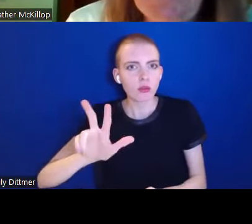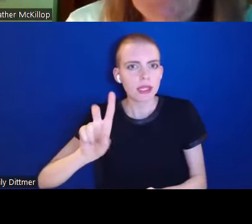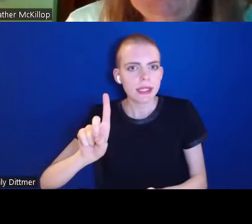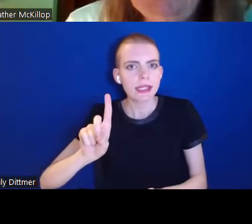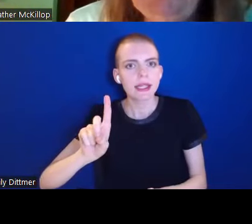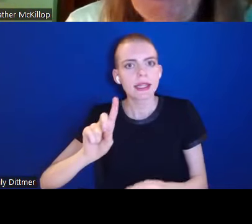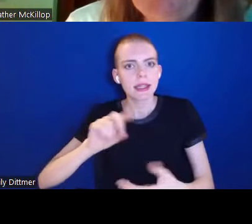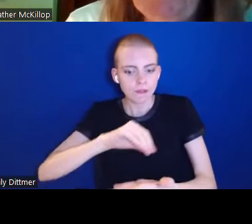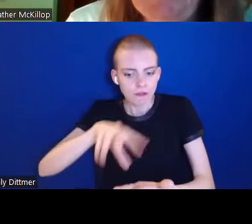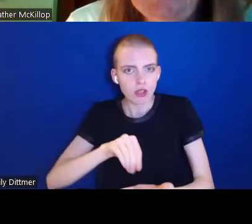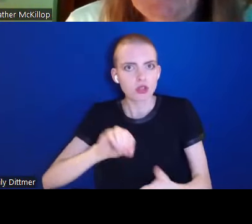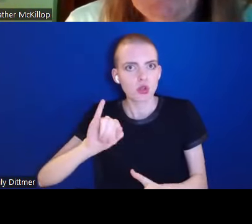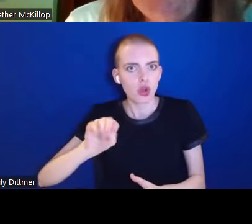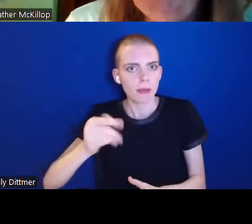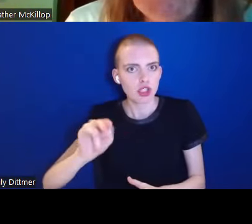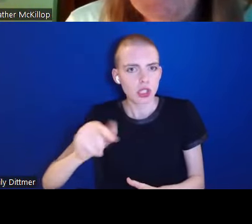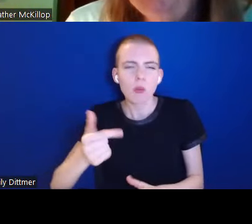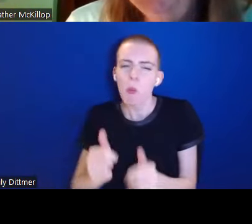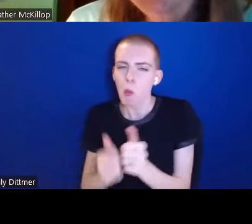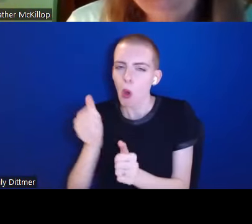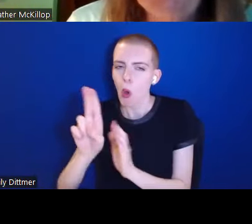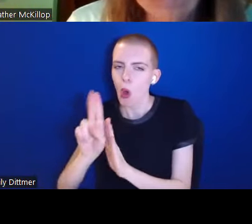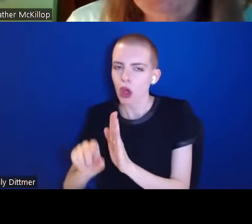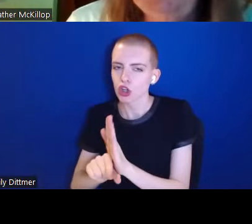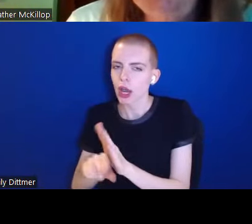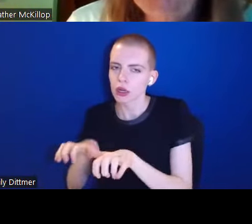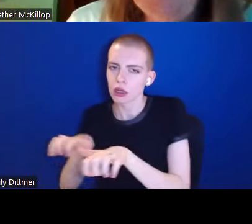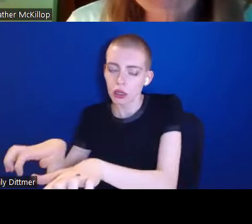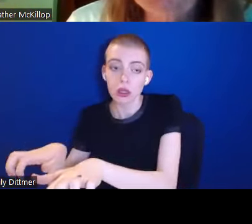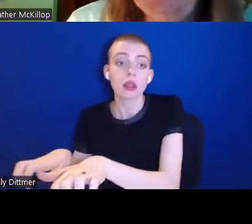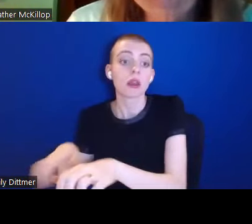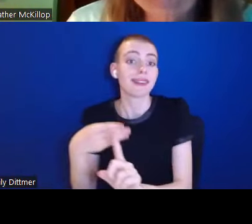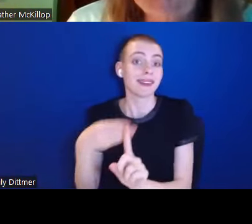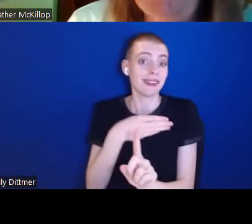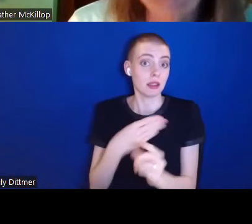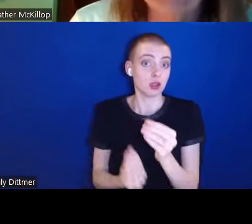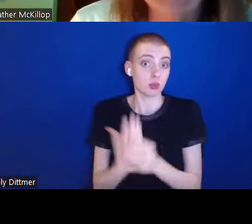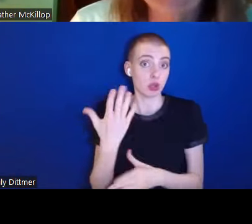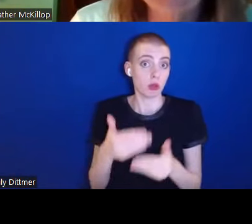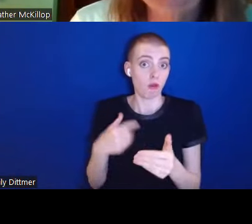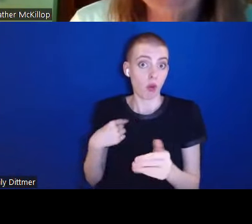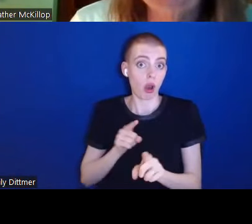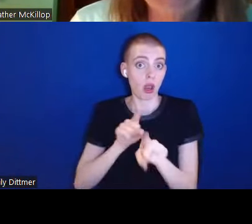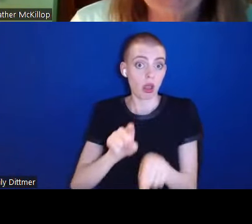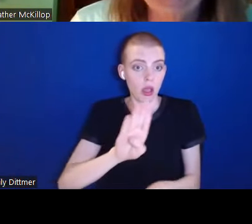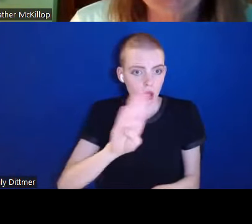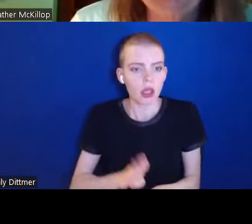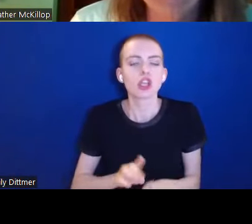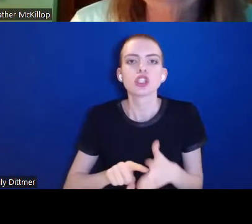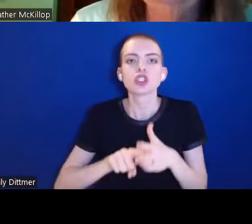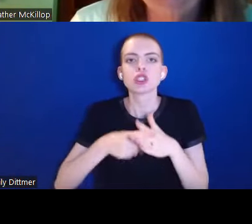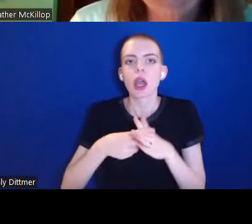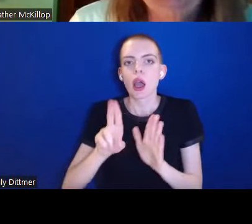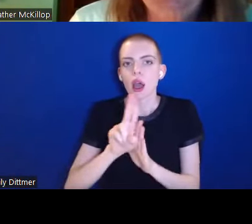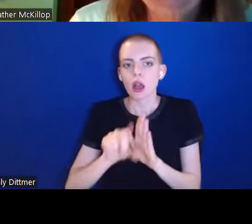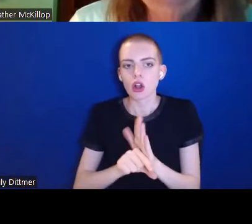undergraduates. And this past spring, before we came to Belize, I started a new graduate class, Advanced 3D